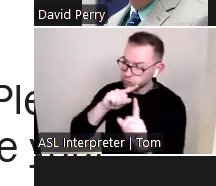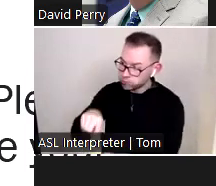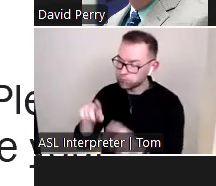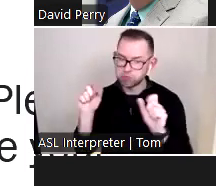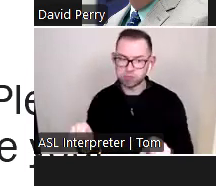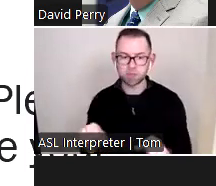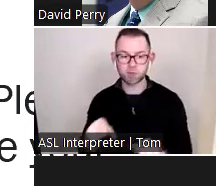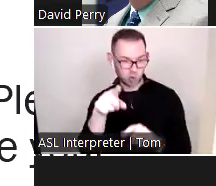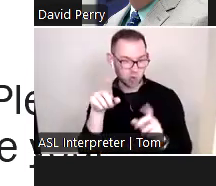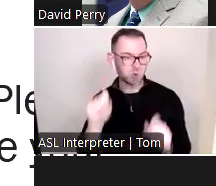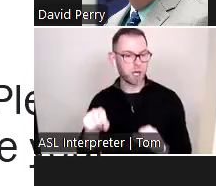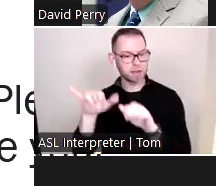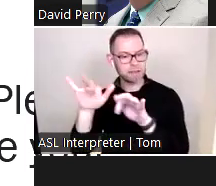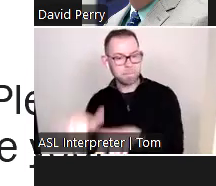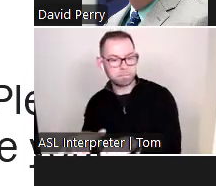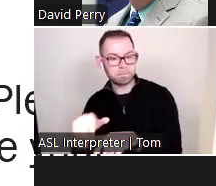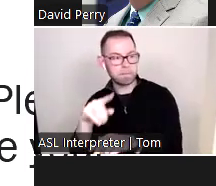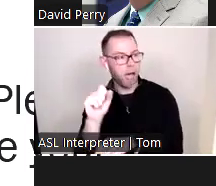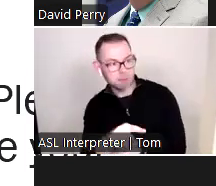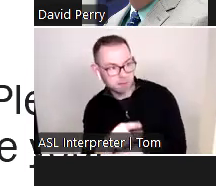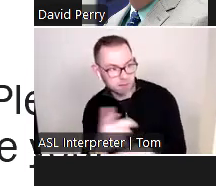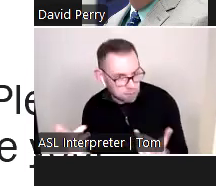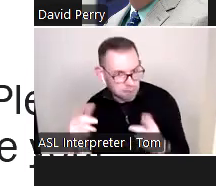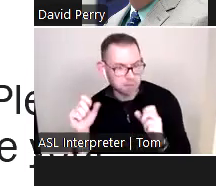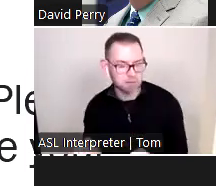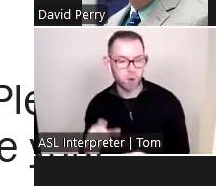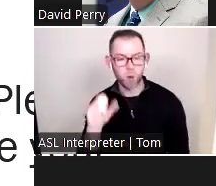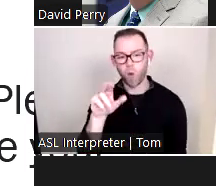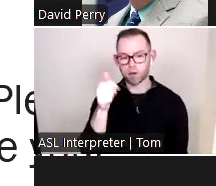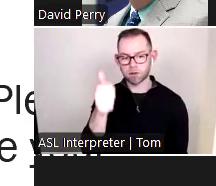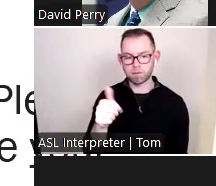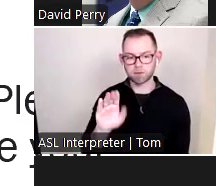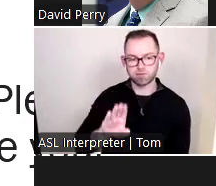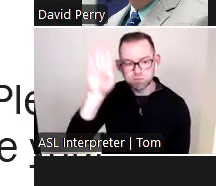hand to issue a verbal comment.